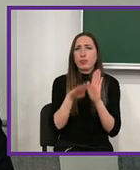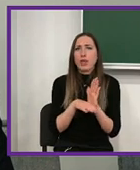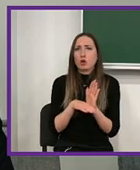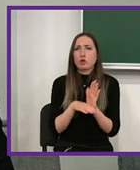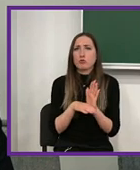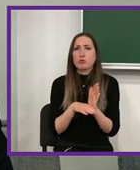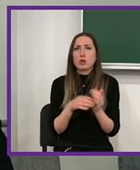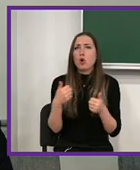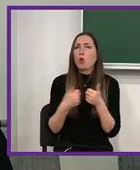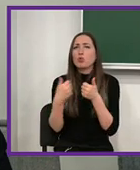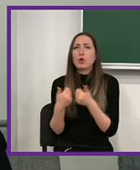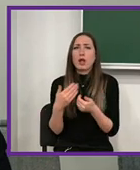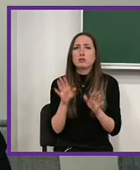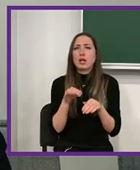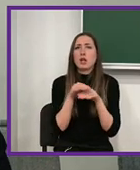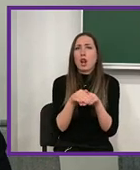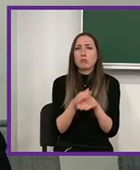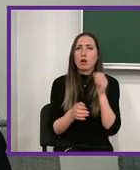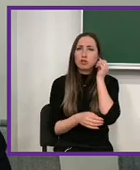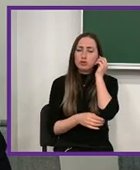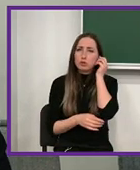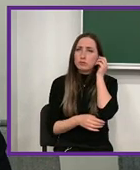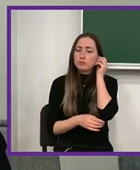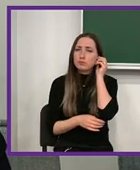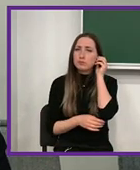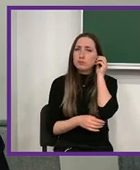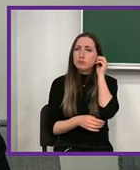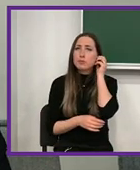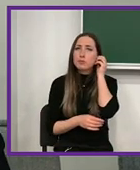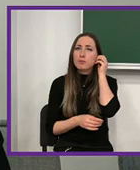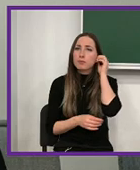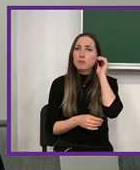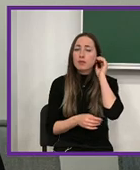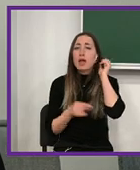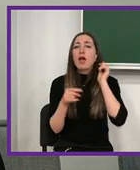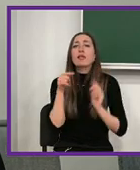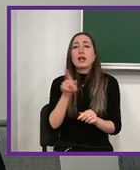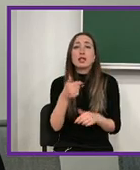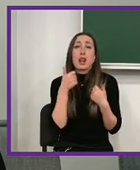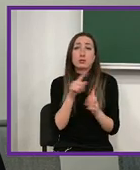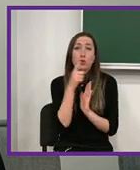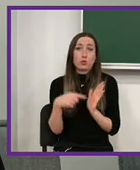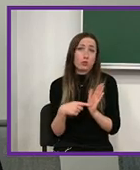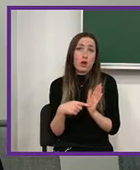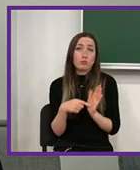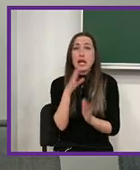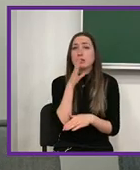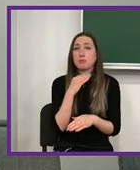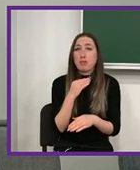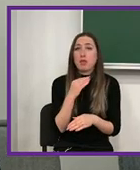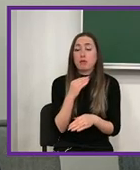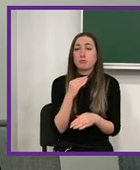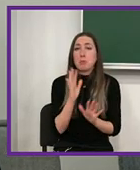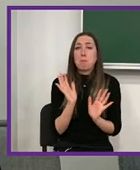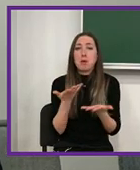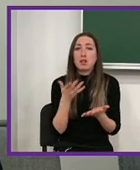It's a good question, and I think, well, perhaps, but it doesn't really matter,